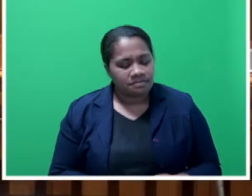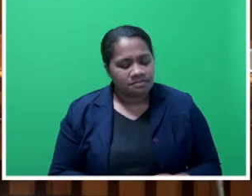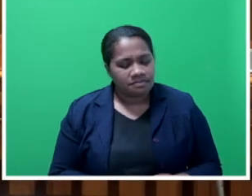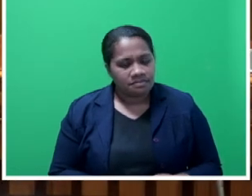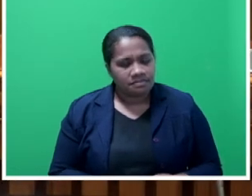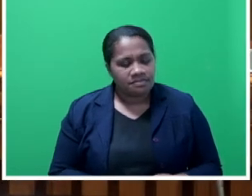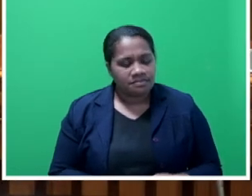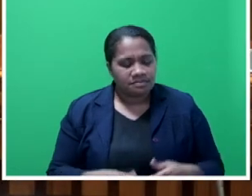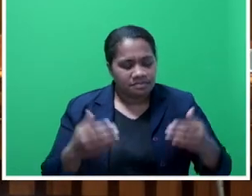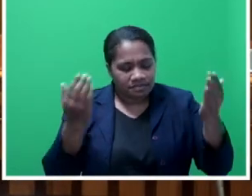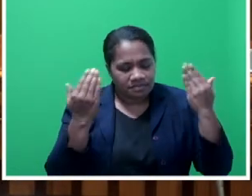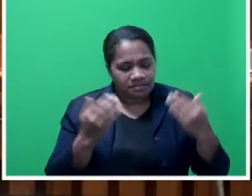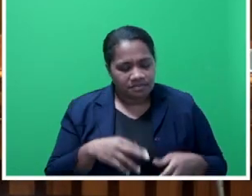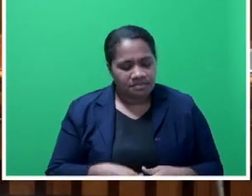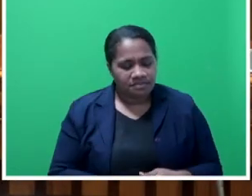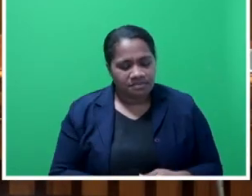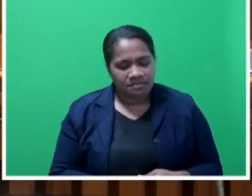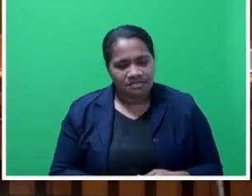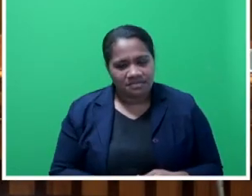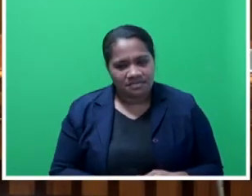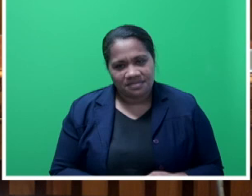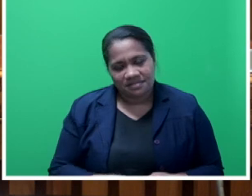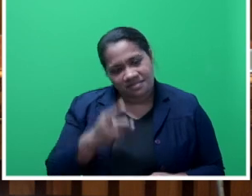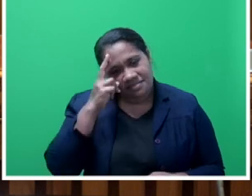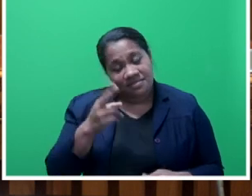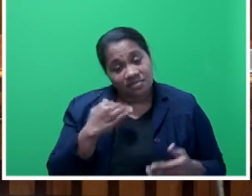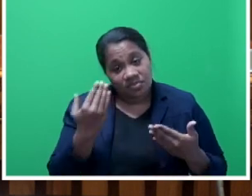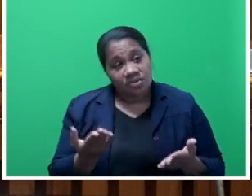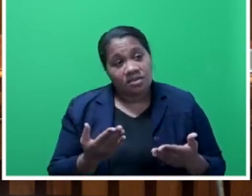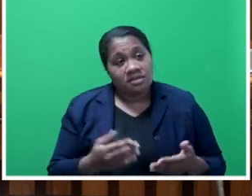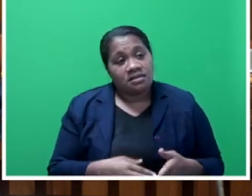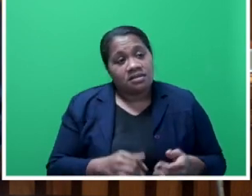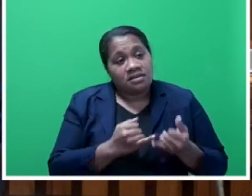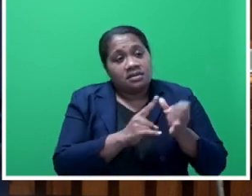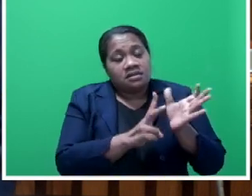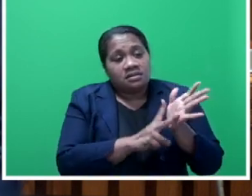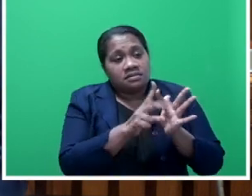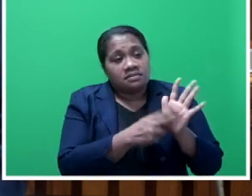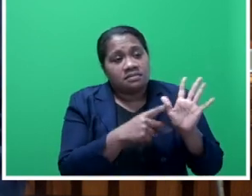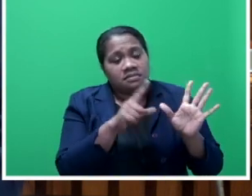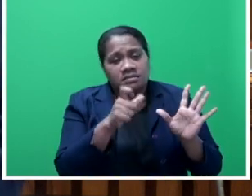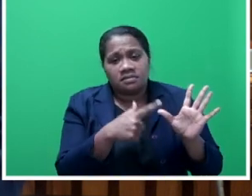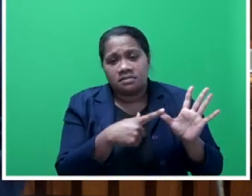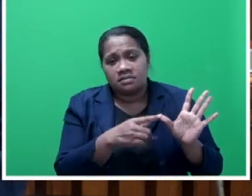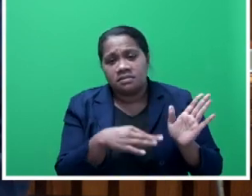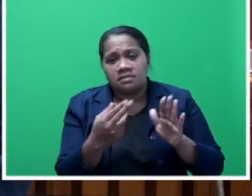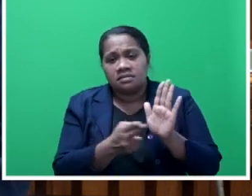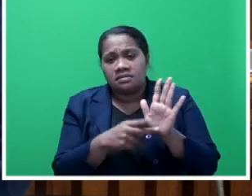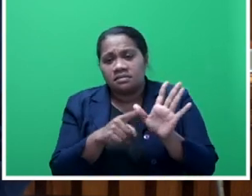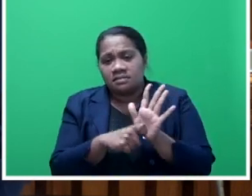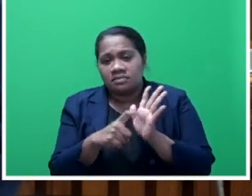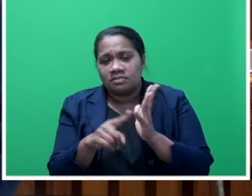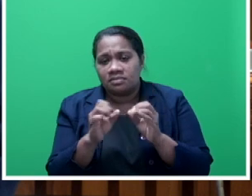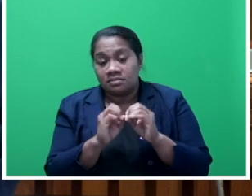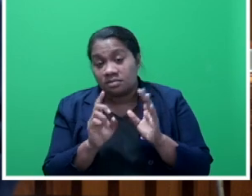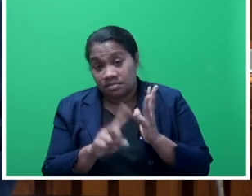ADB, Honorable Nawekula quoted Savenathan Narumbe, ADB has lent to Fiji Airways.